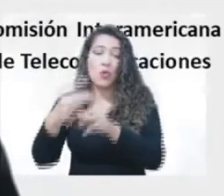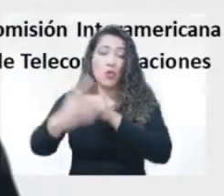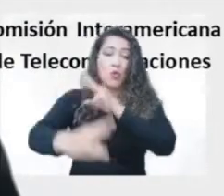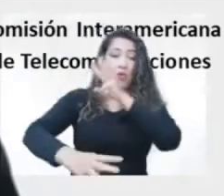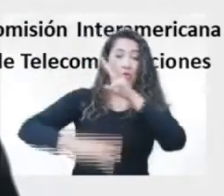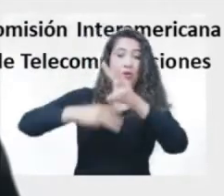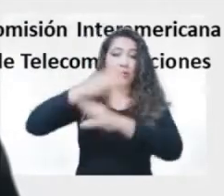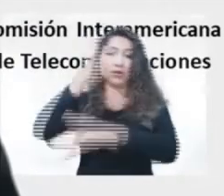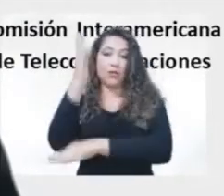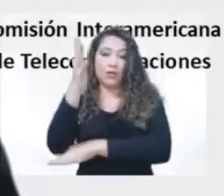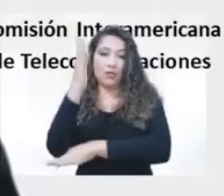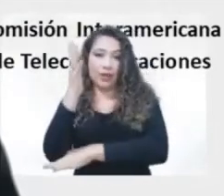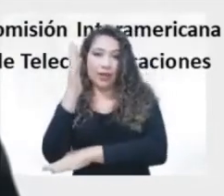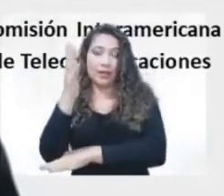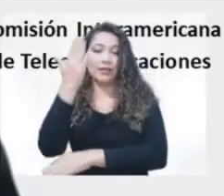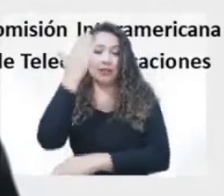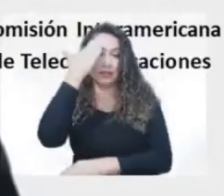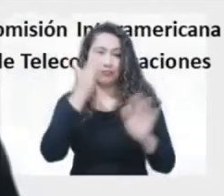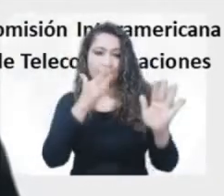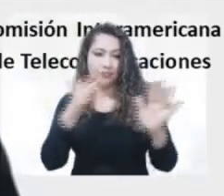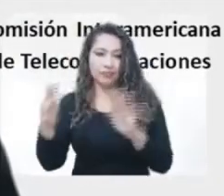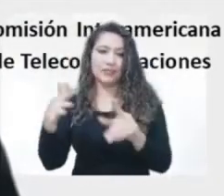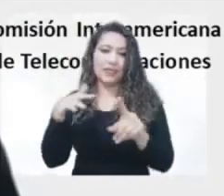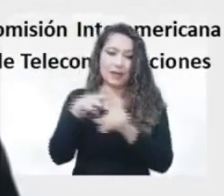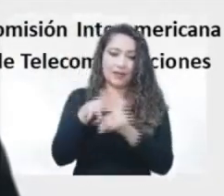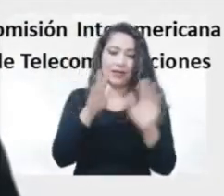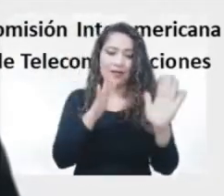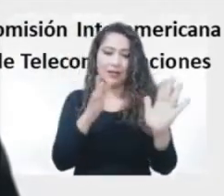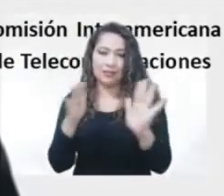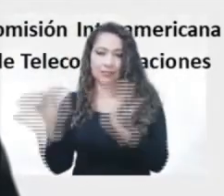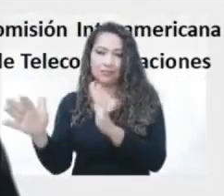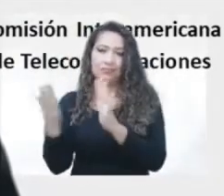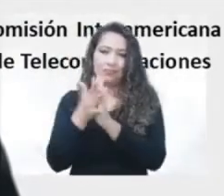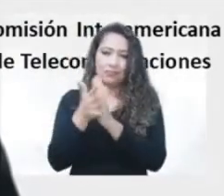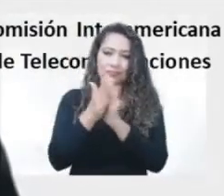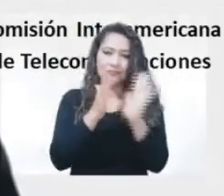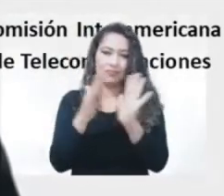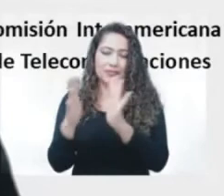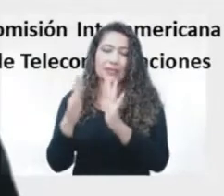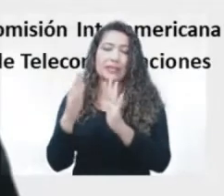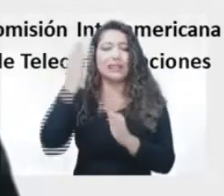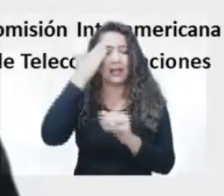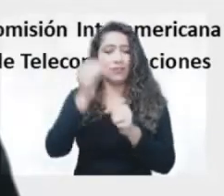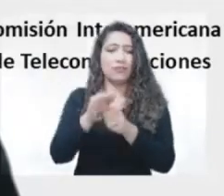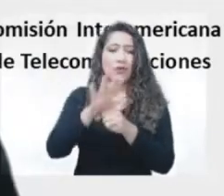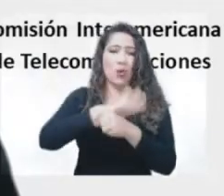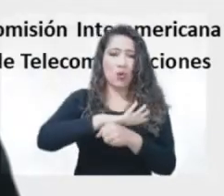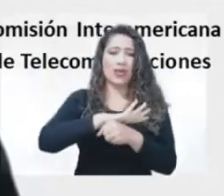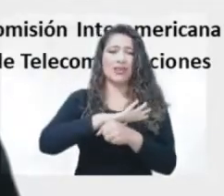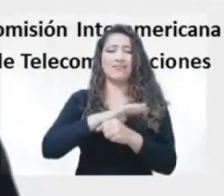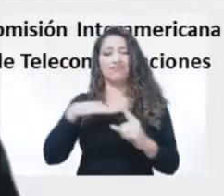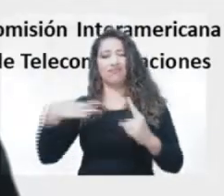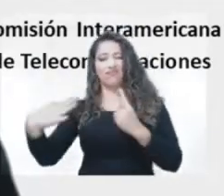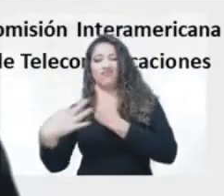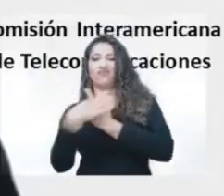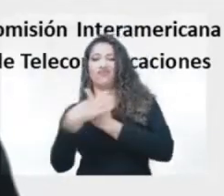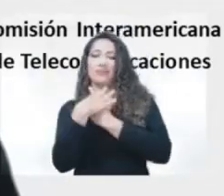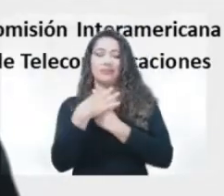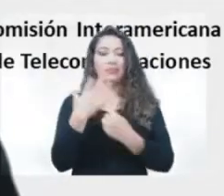also of the next WTC that has been affected, all of us, by the pandemics of